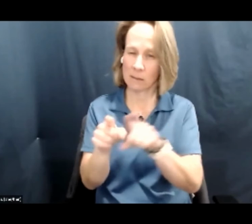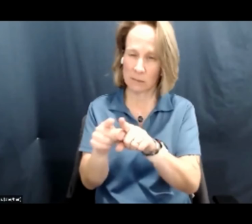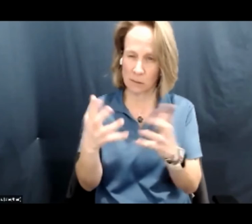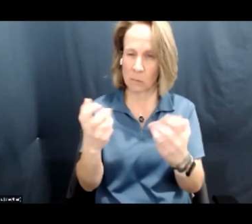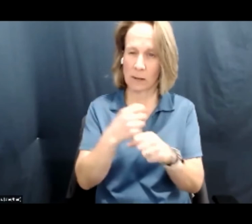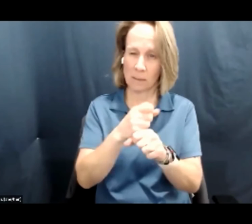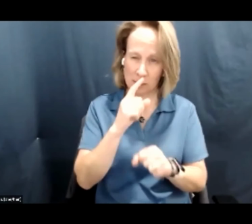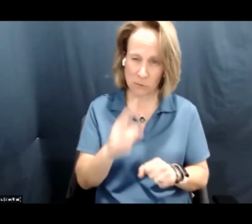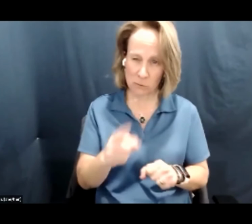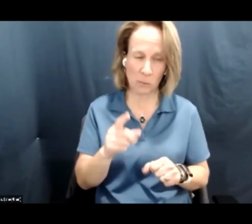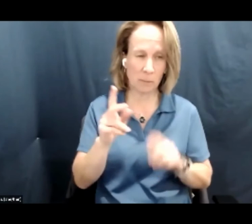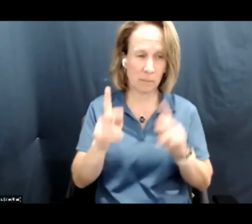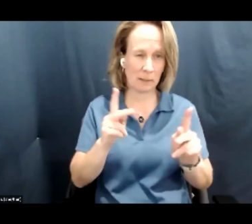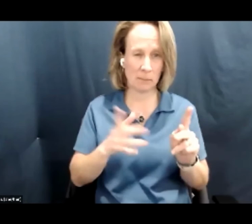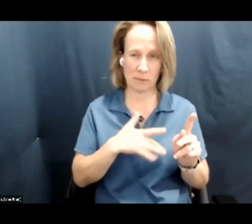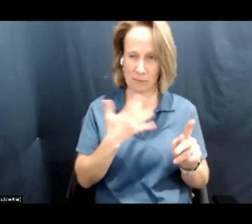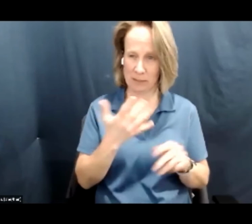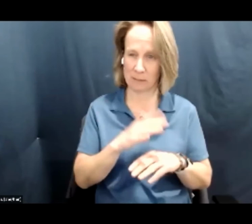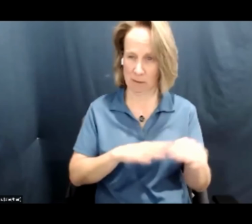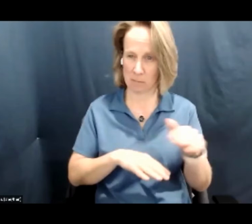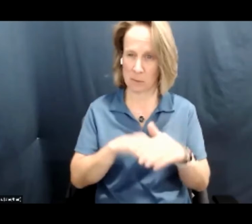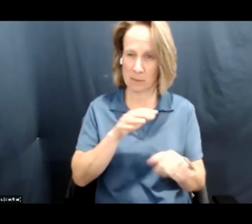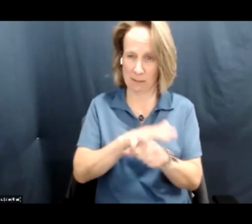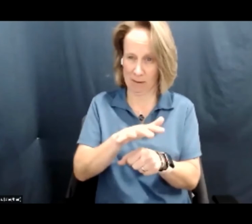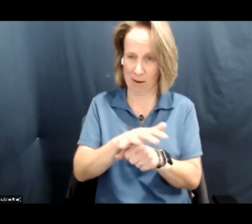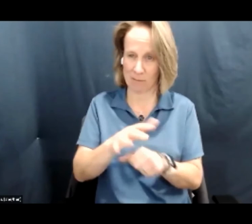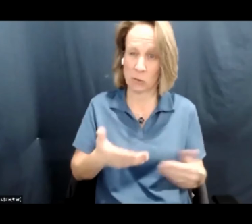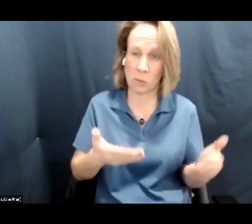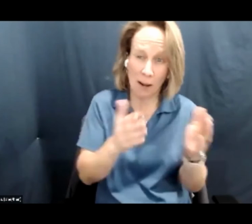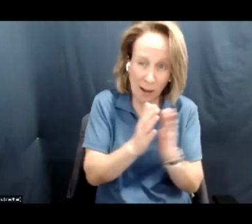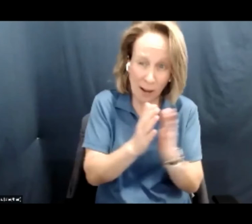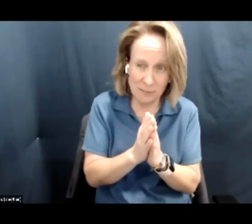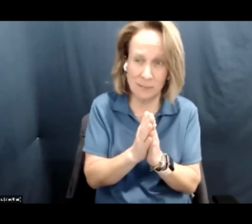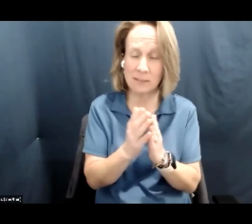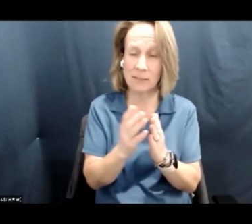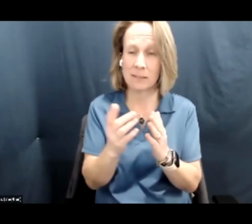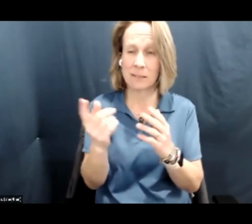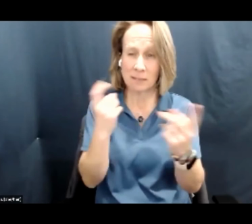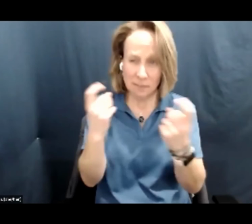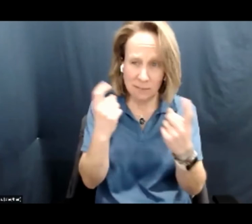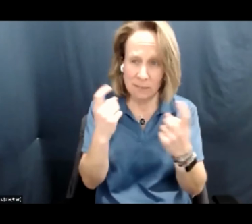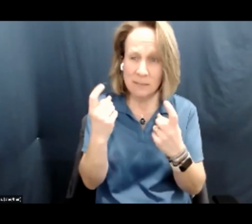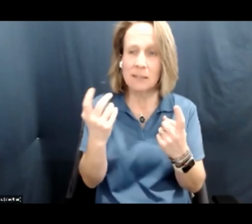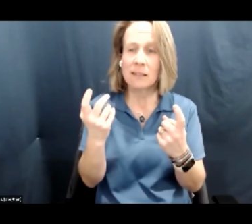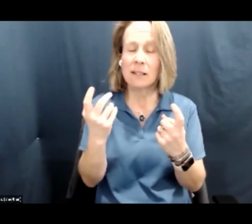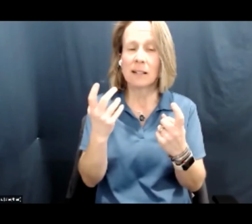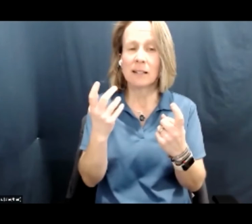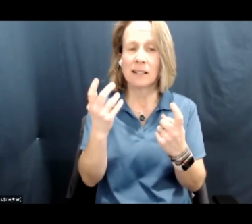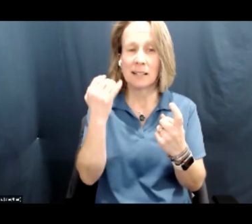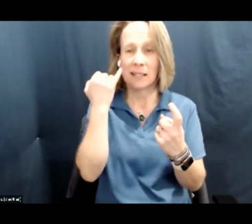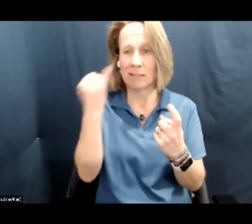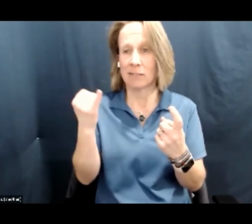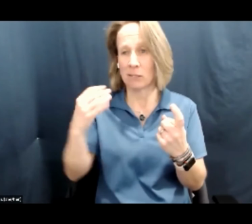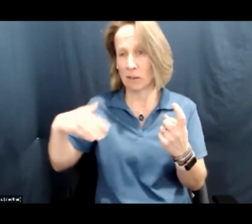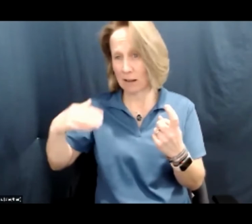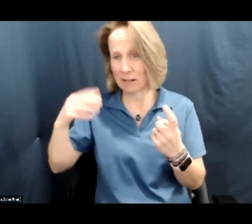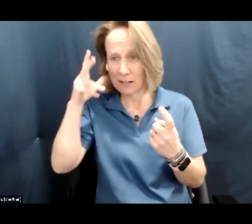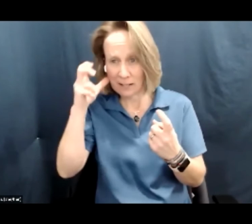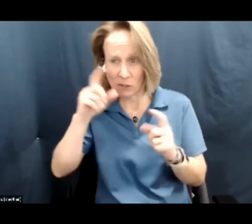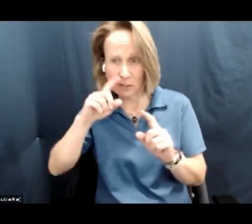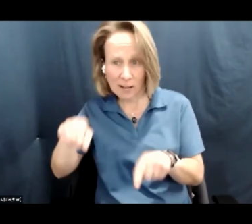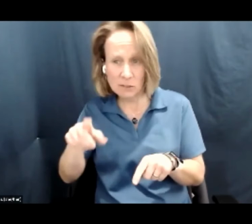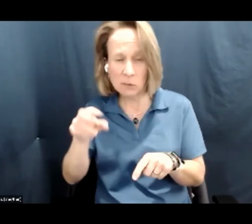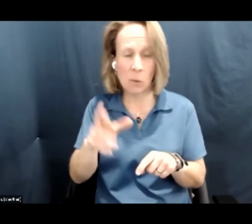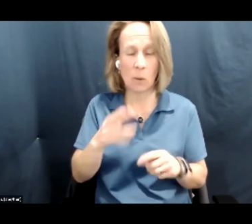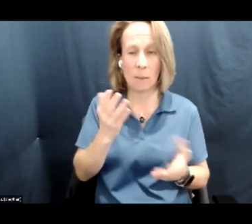ask questions and that this is a space where you can ask questions that you have not heard the answer to before, or maybe you're